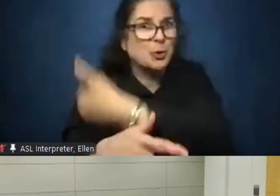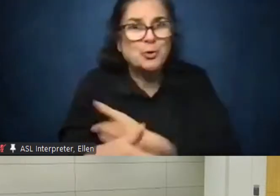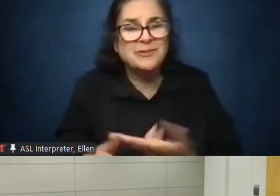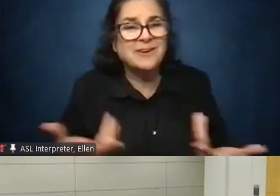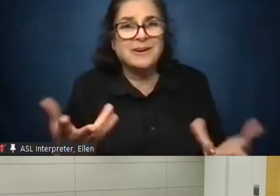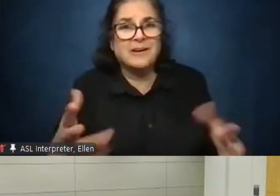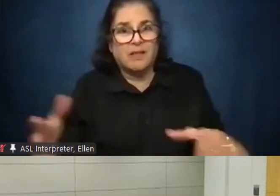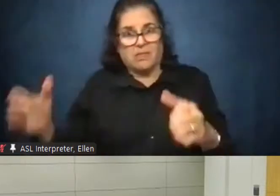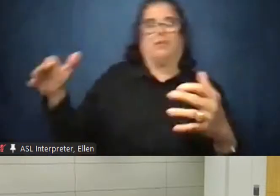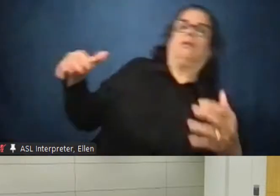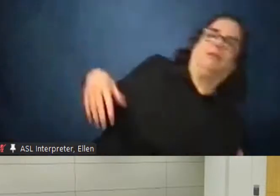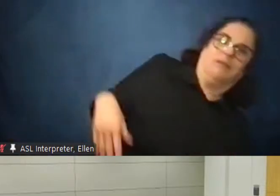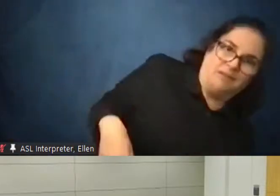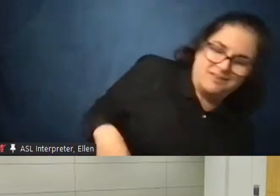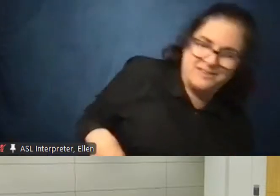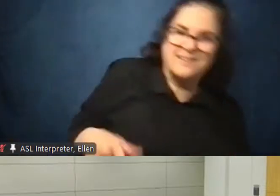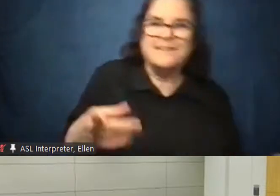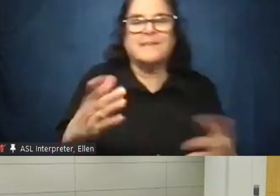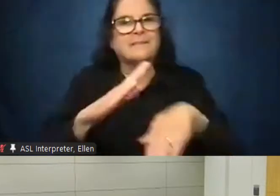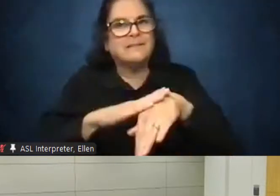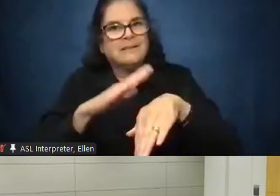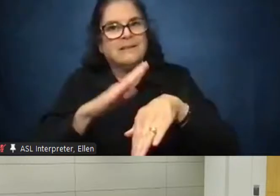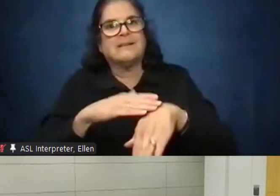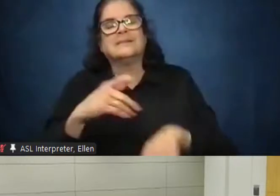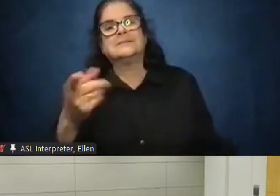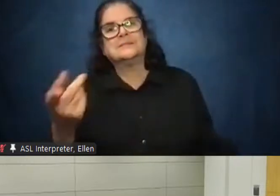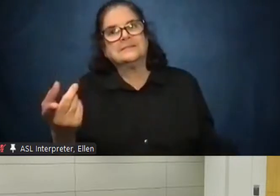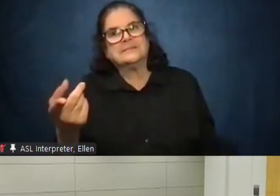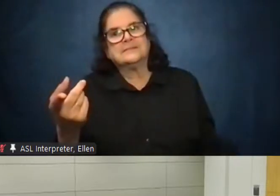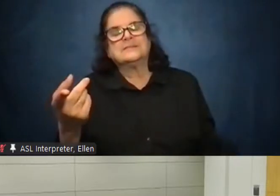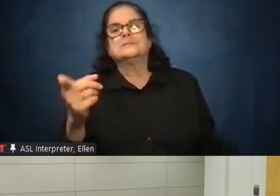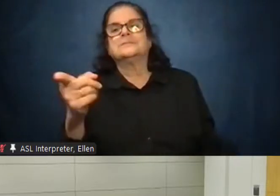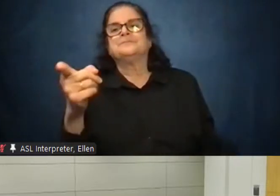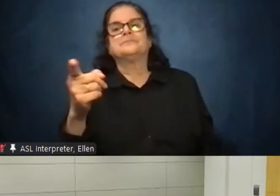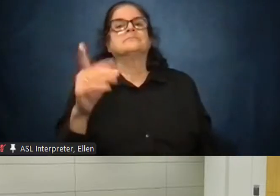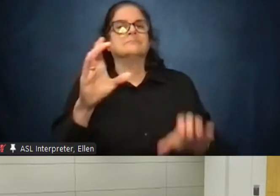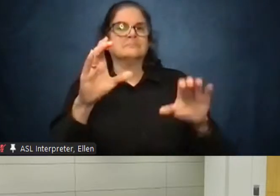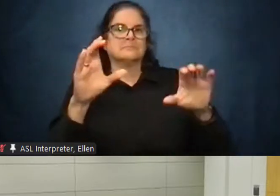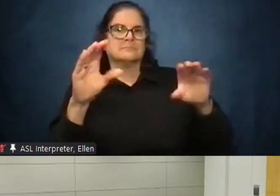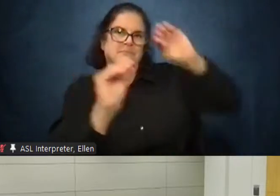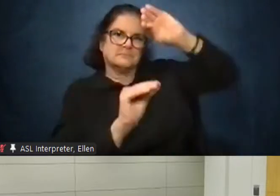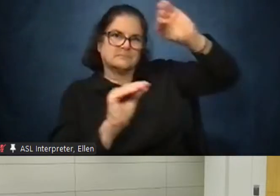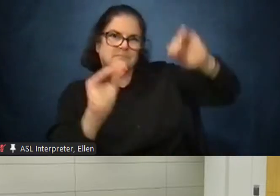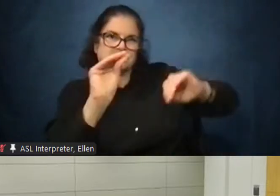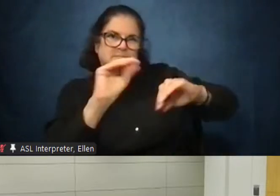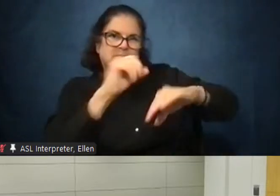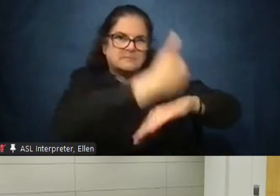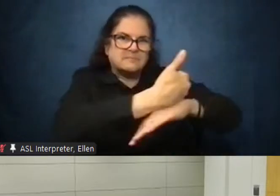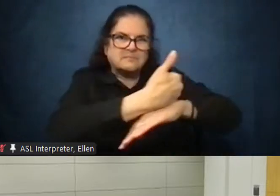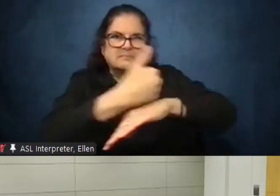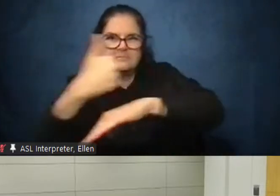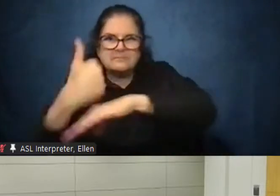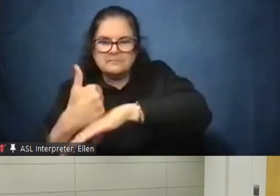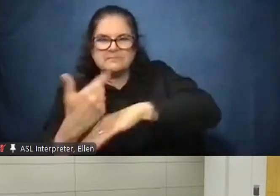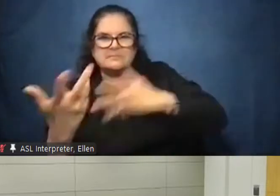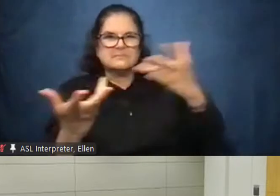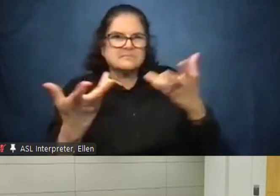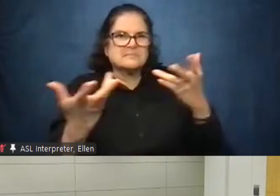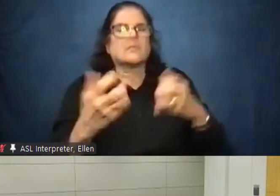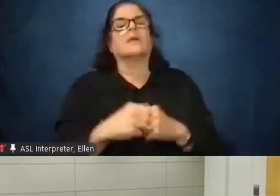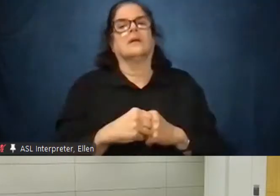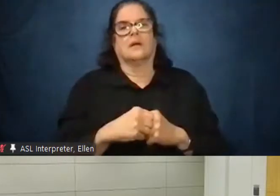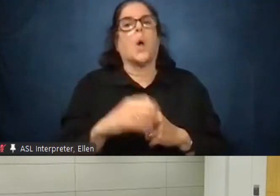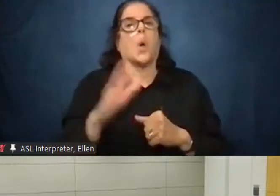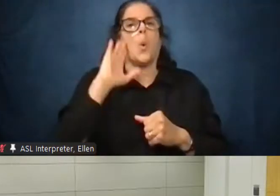have on there. That is a configuration setting, so it is something that's configurable, and we continue to try to adjust that. So